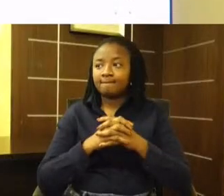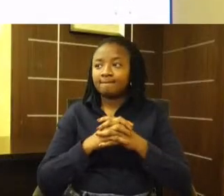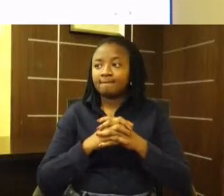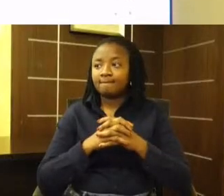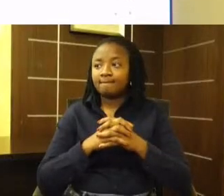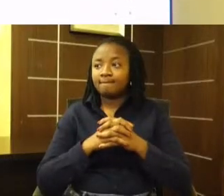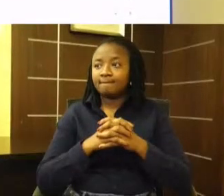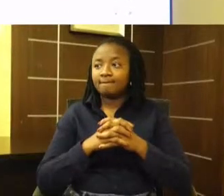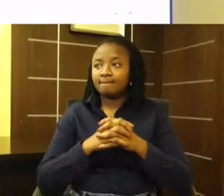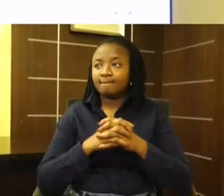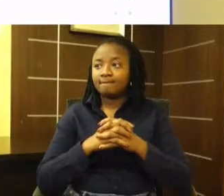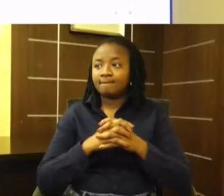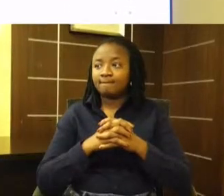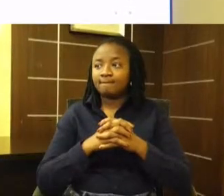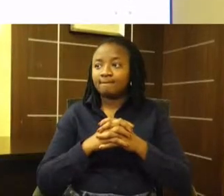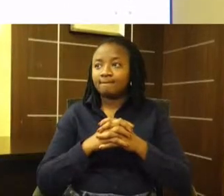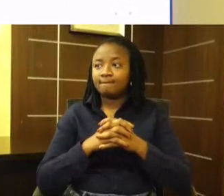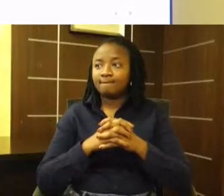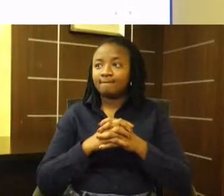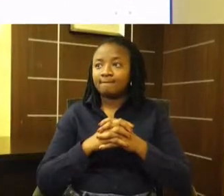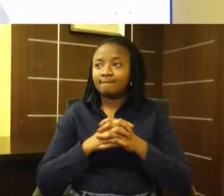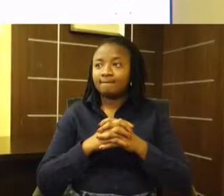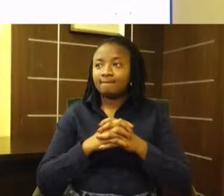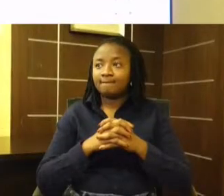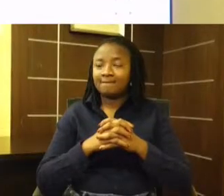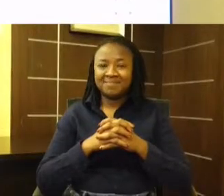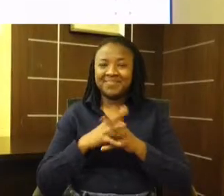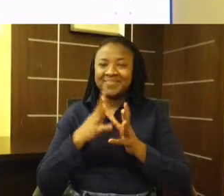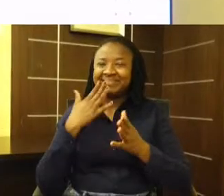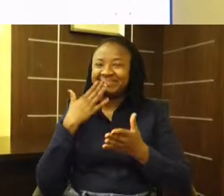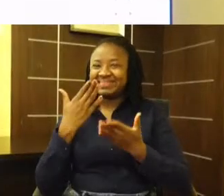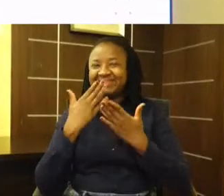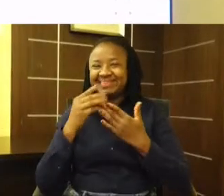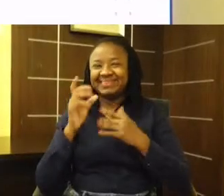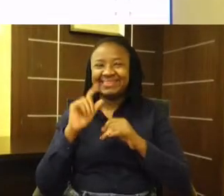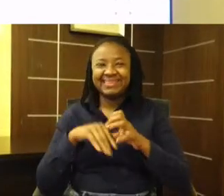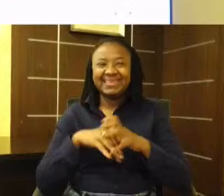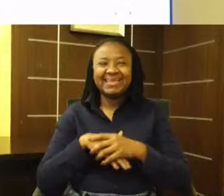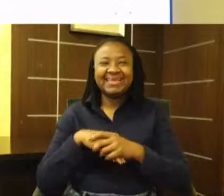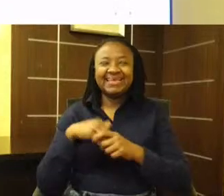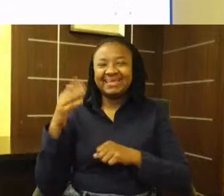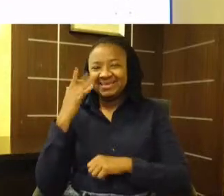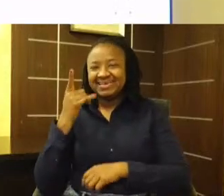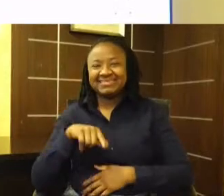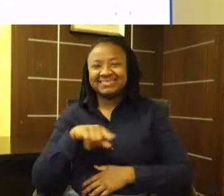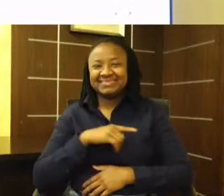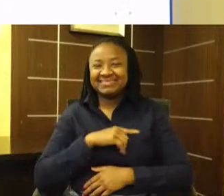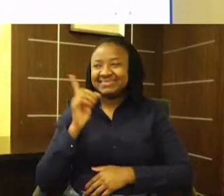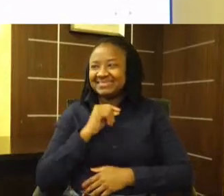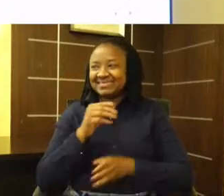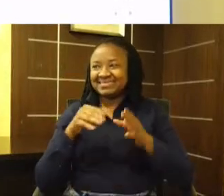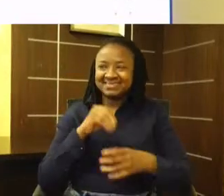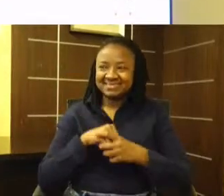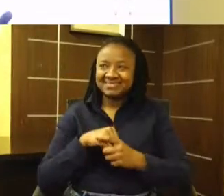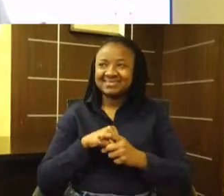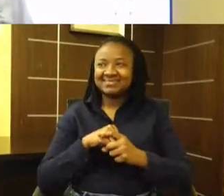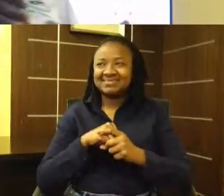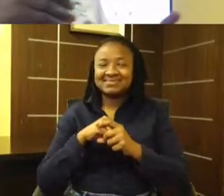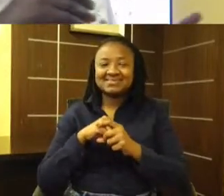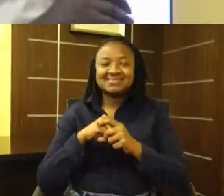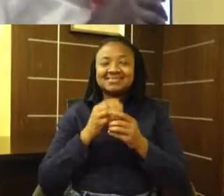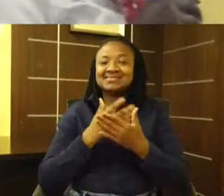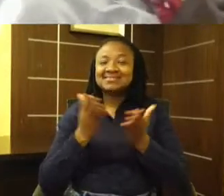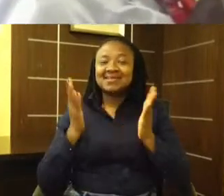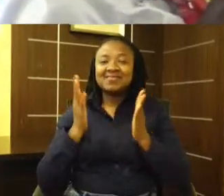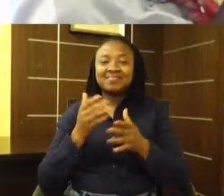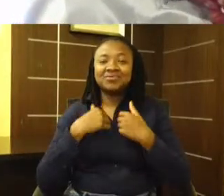in or yes, out, because we are already in. Thank you, Carol. Yes, we don't want to close anybody out. Anybody with a